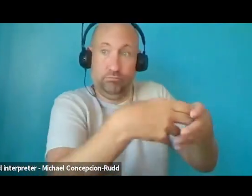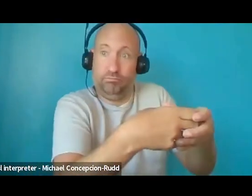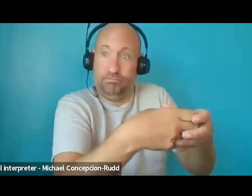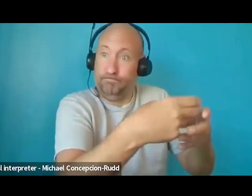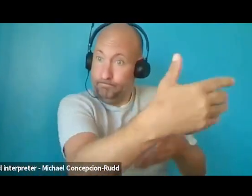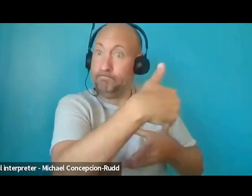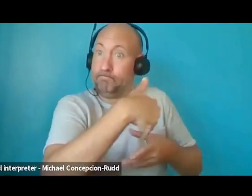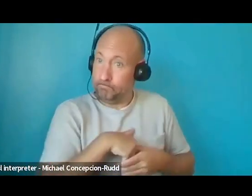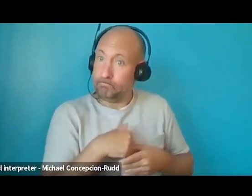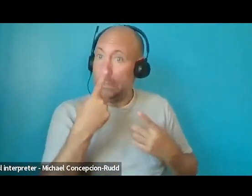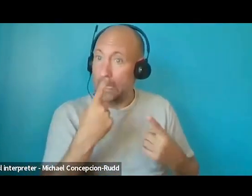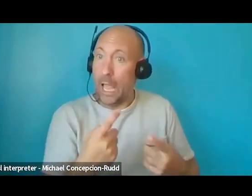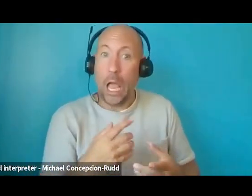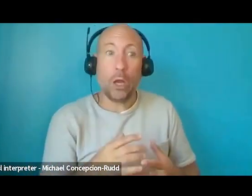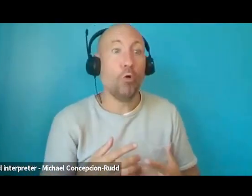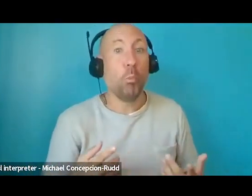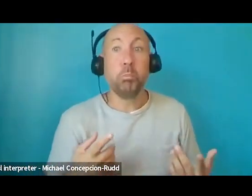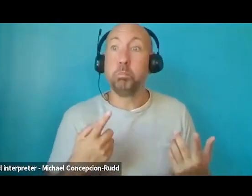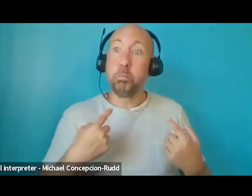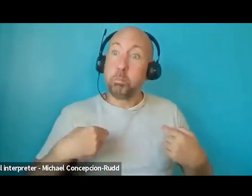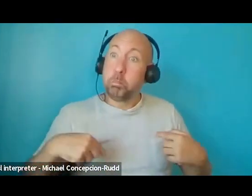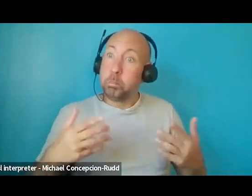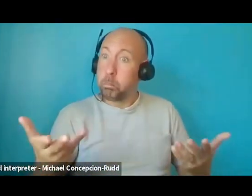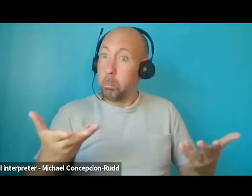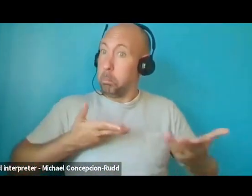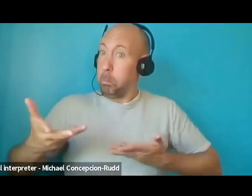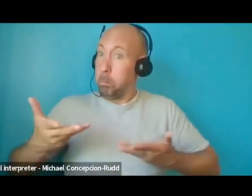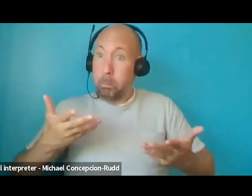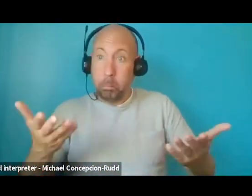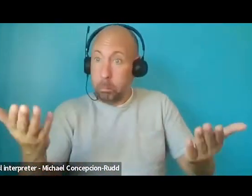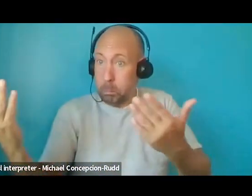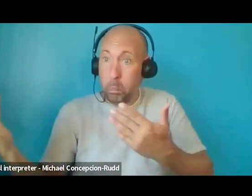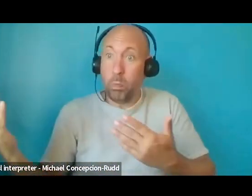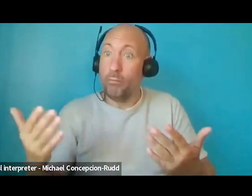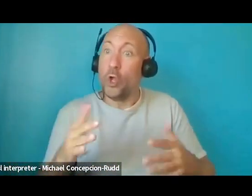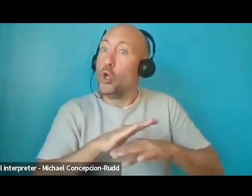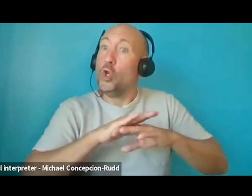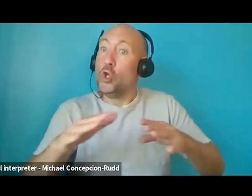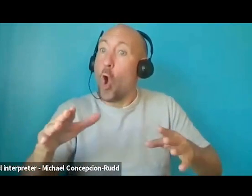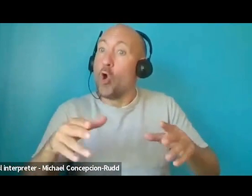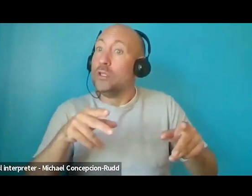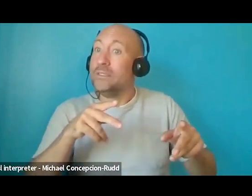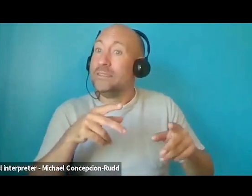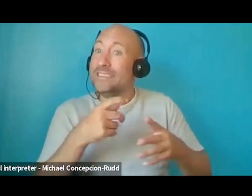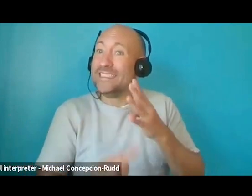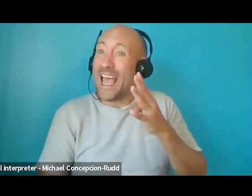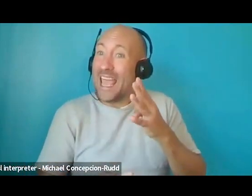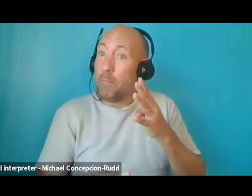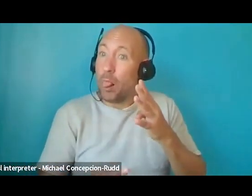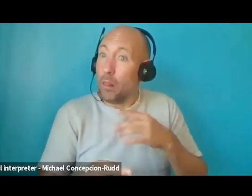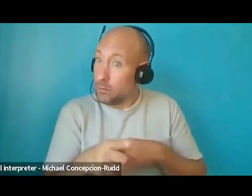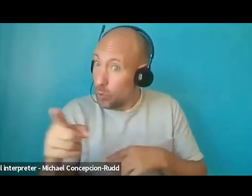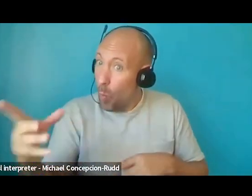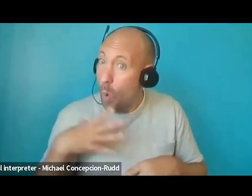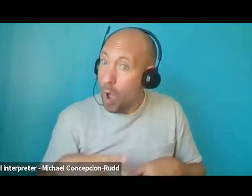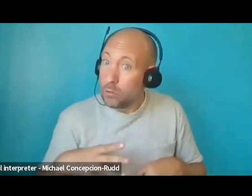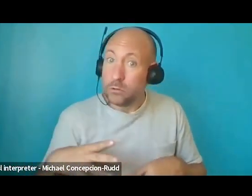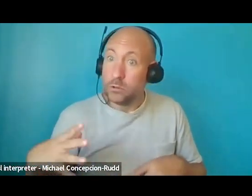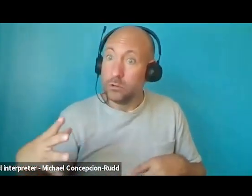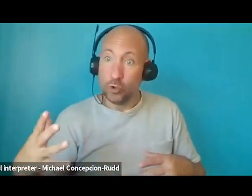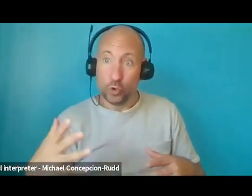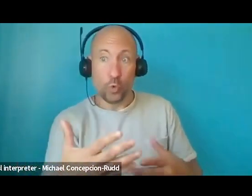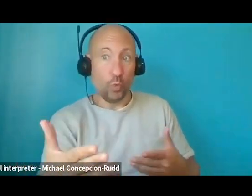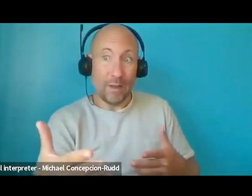We could also entertain ideas from non-disabled dance artists wanting to develop new or existing work that